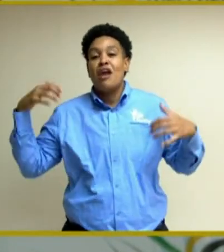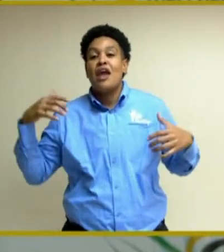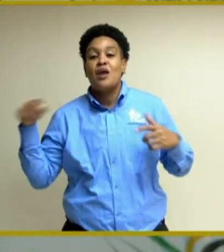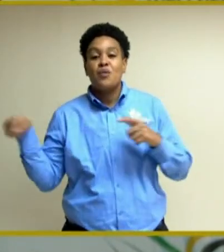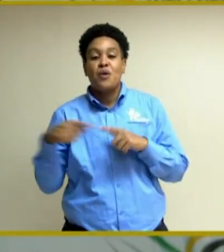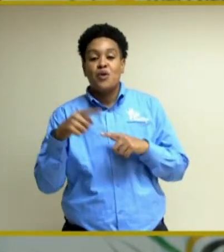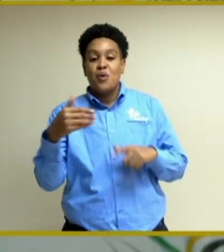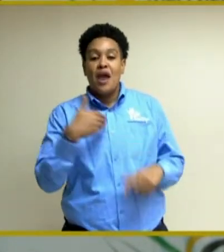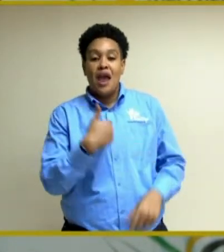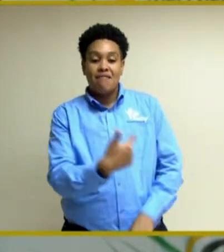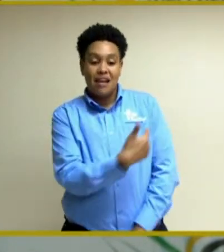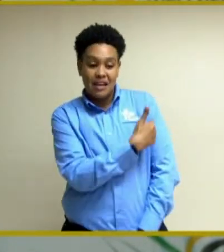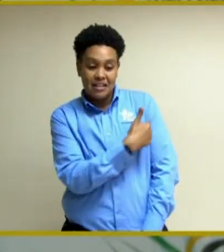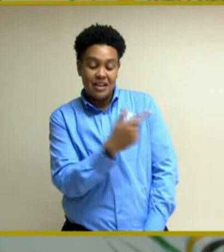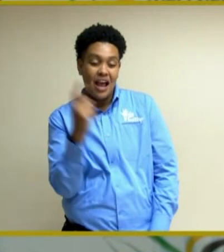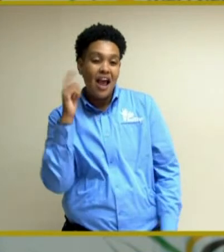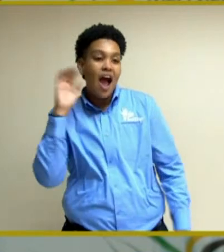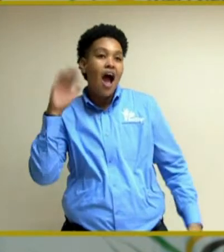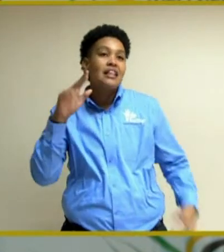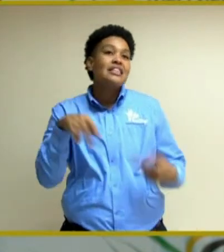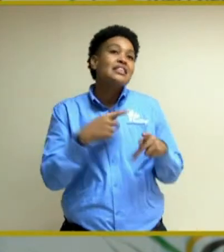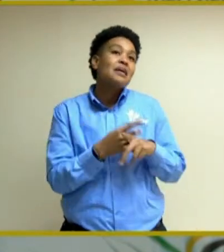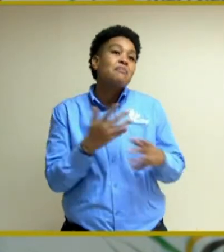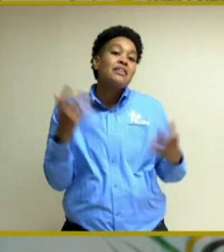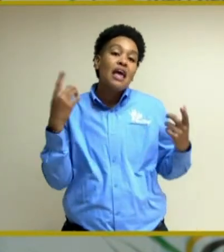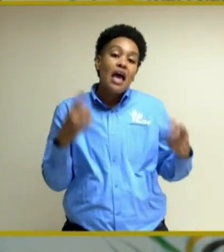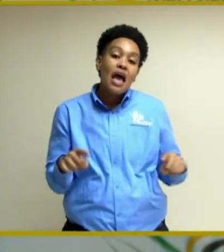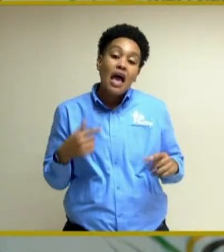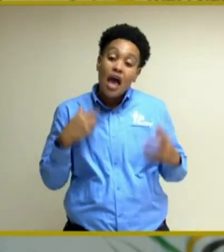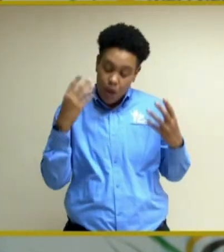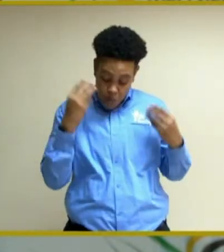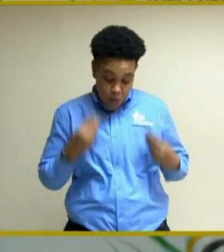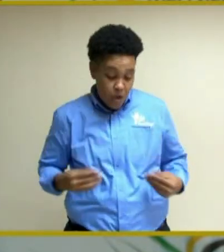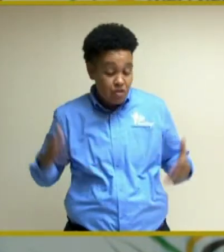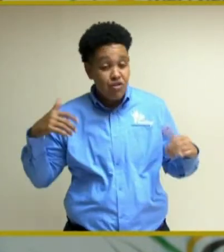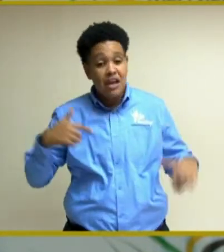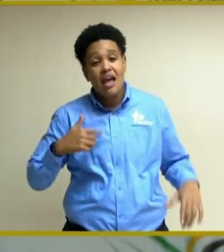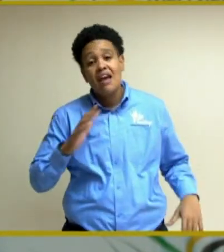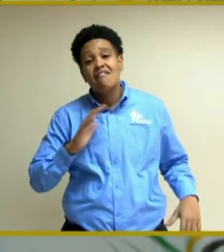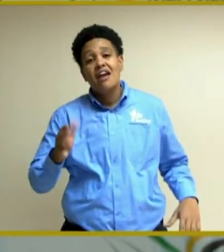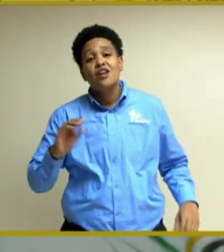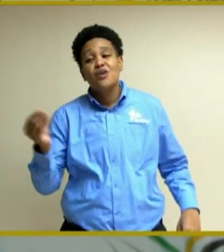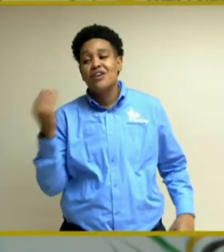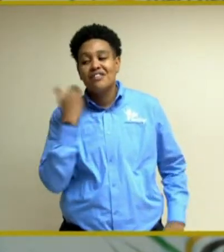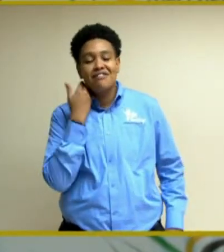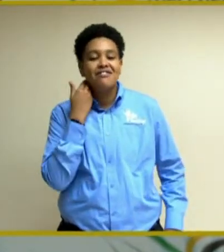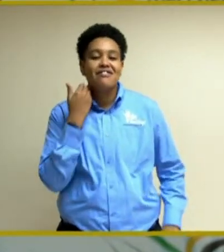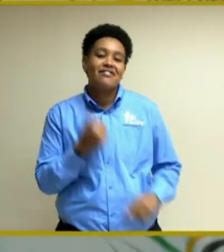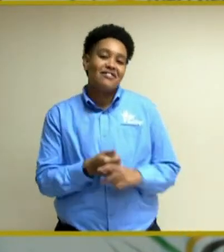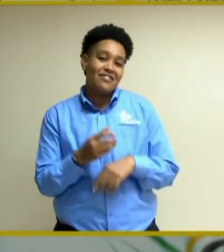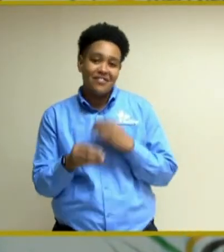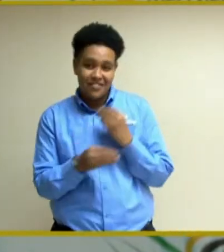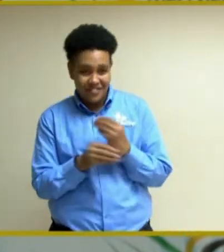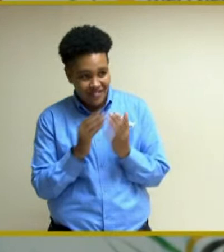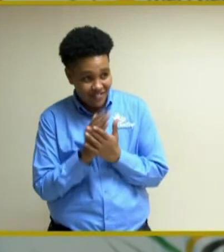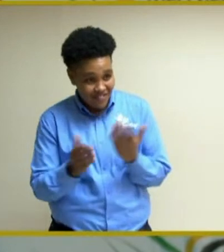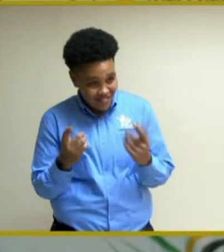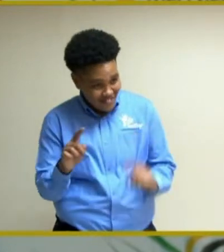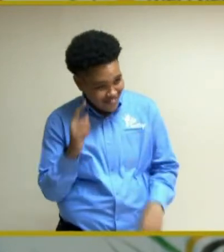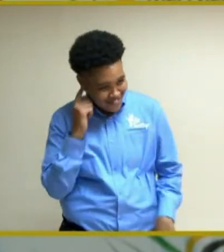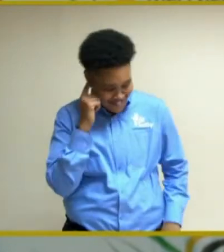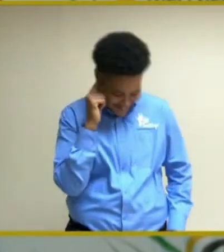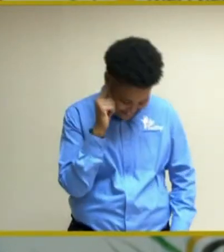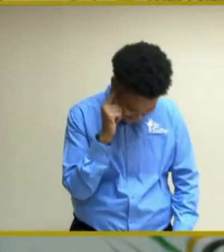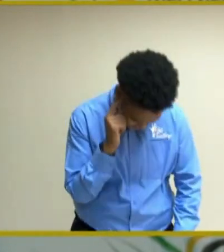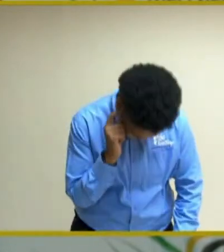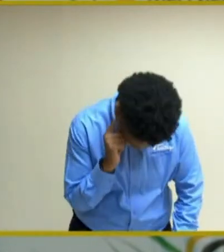have injection, all sorts of things would happen to you. And I got wet by the rain and I'm fine, no fever. I'm doing well. Well, first